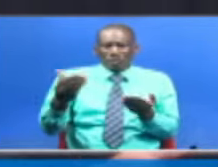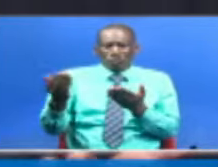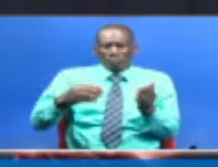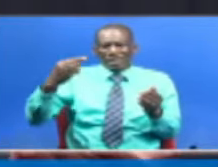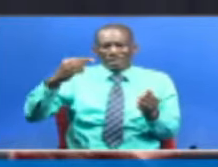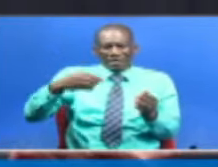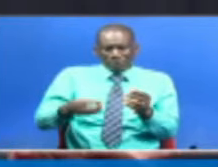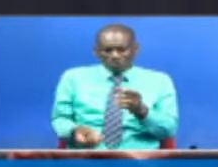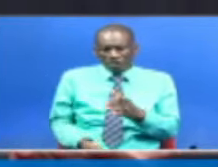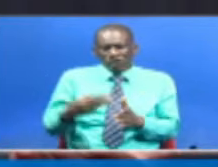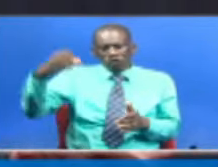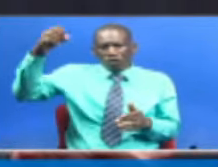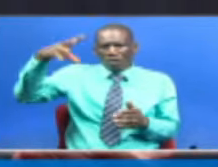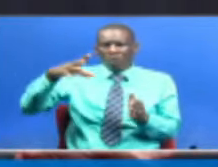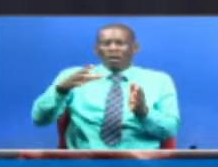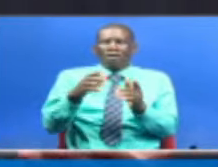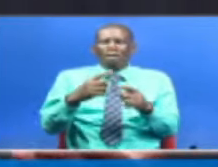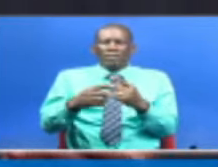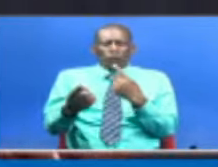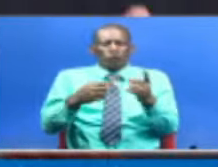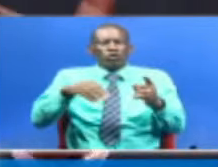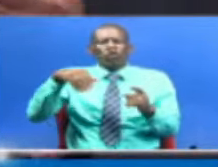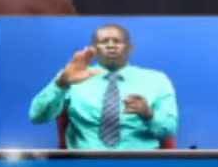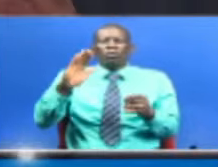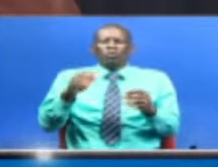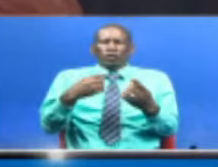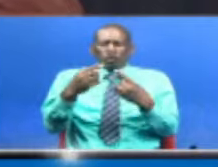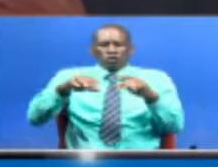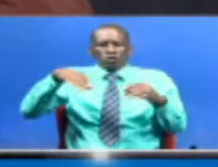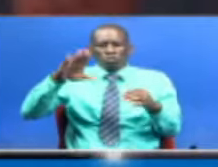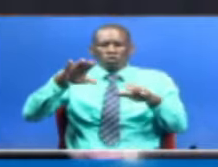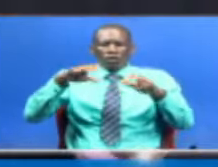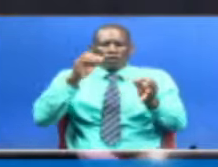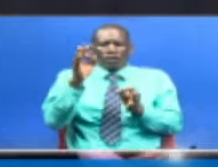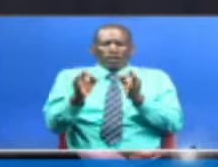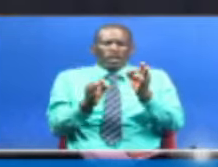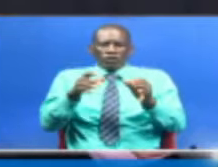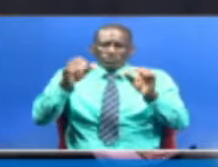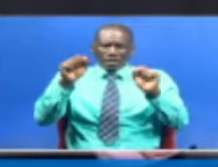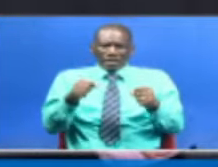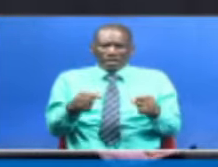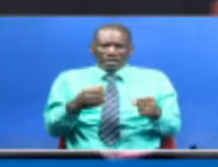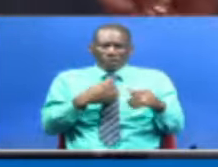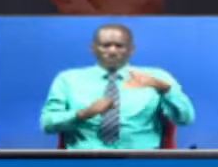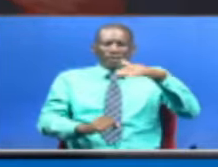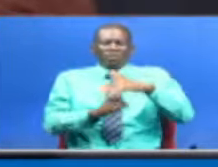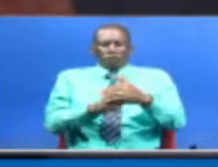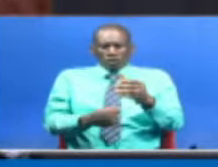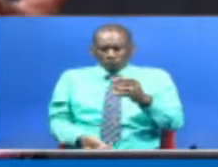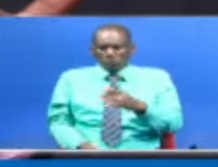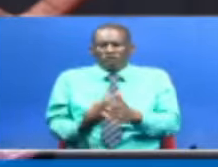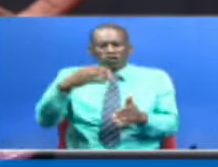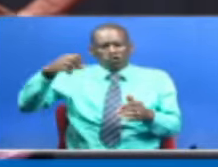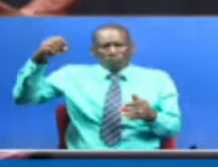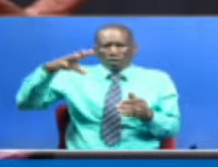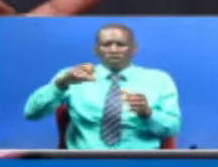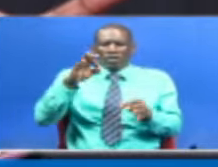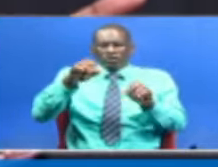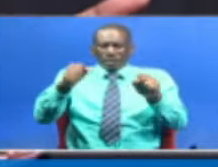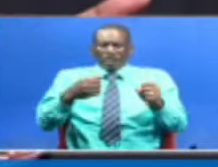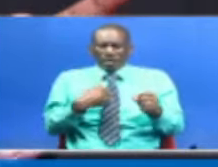generation. But we'll be talking more into if we can get support on generation, if we can get support